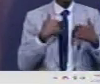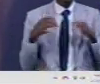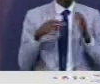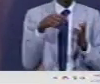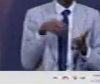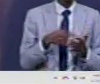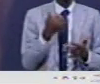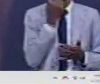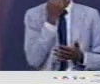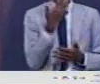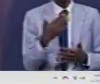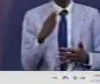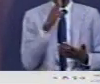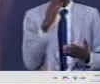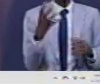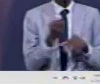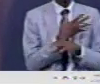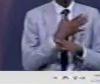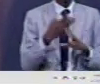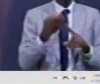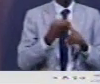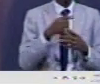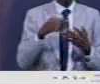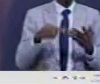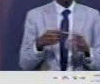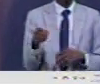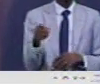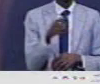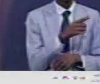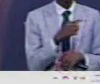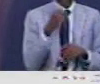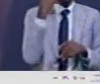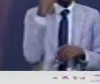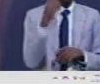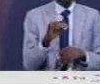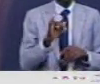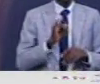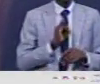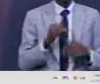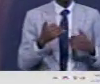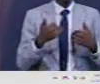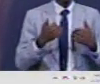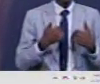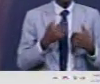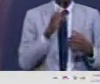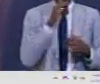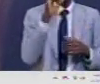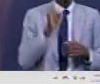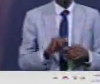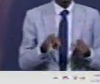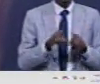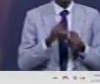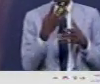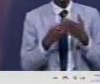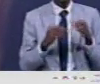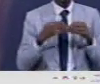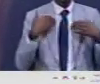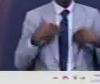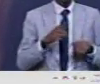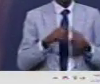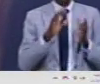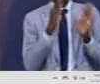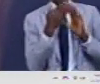in body, but present in spirit, have judged already, as though I were present, concerning him that hath so done this